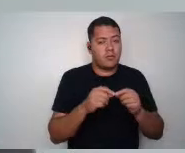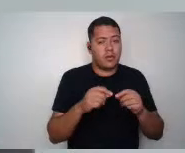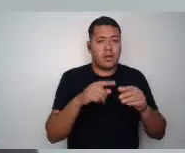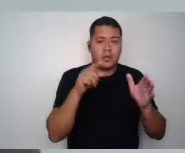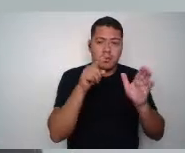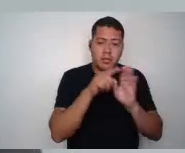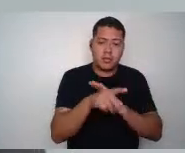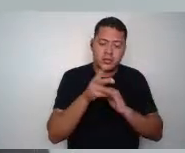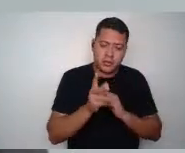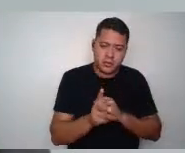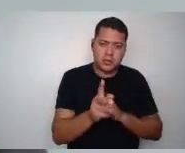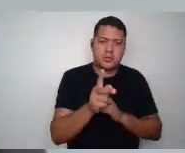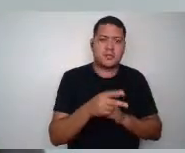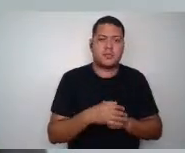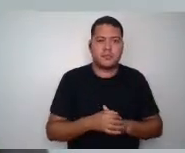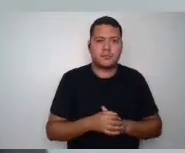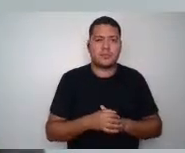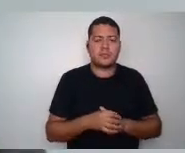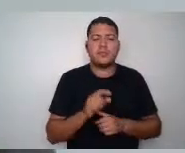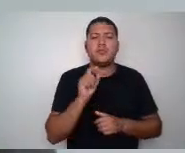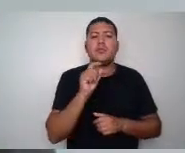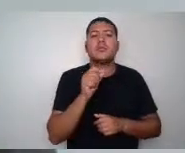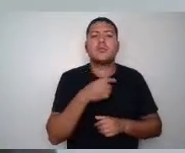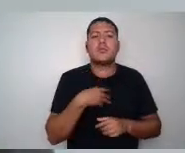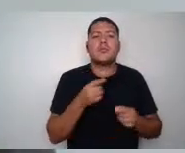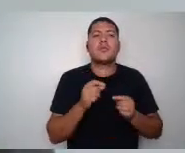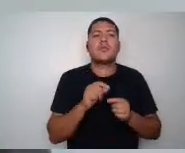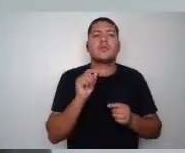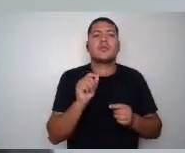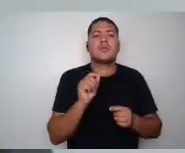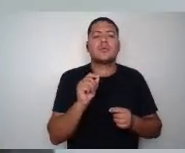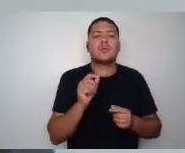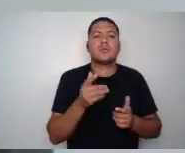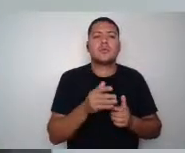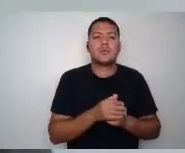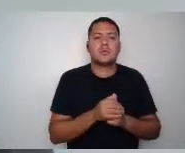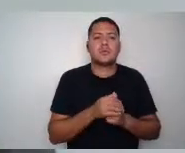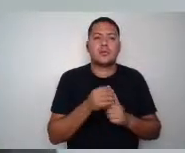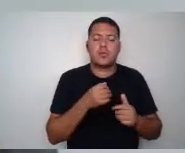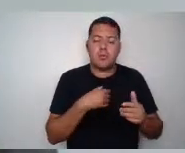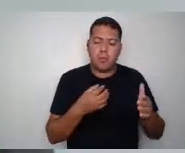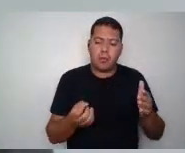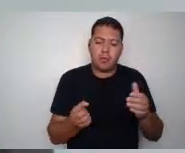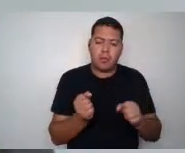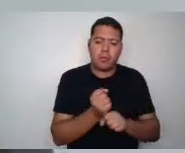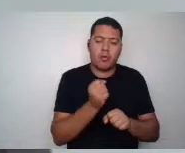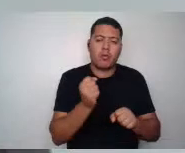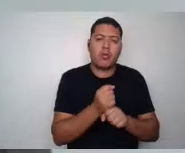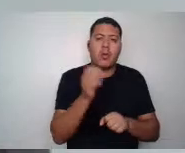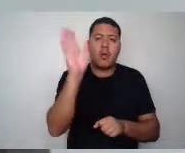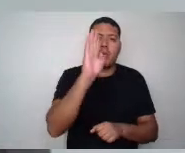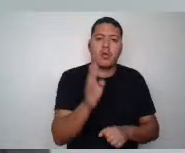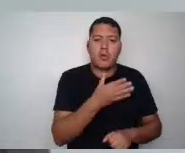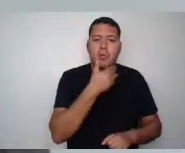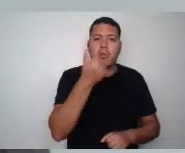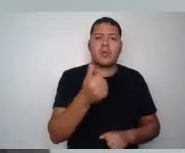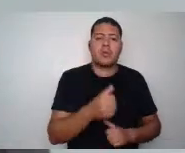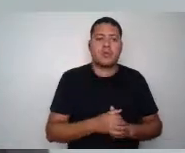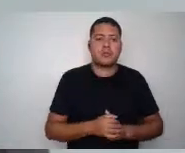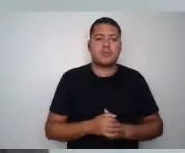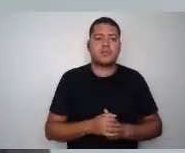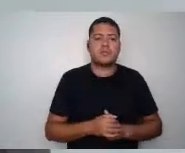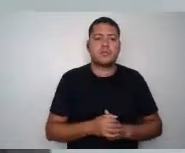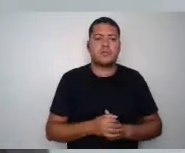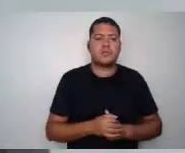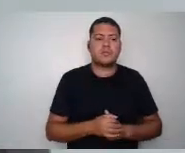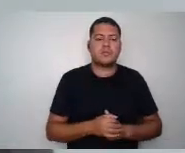you, and I will ask you to ask yourself this every day. What am I doing